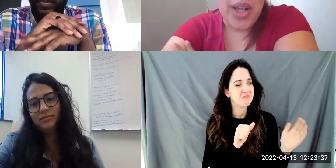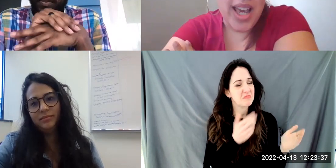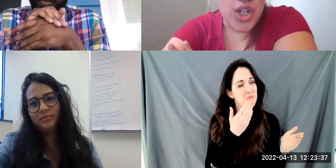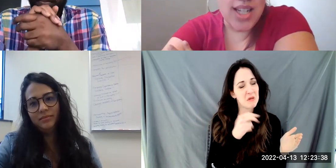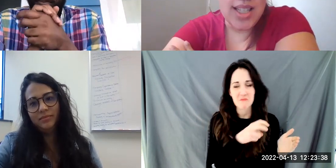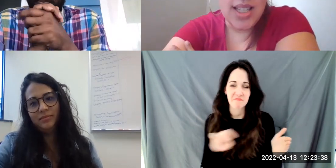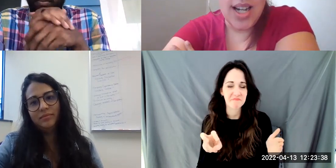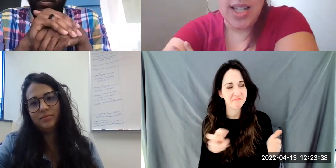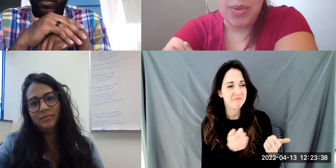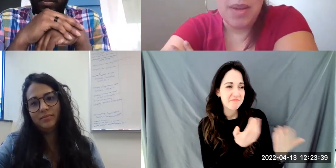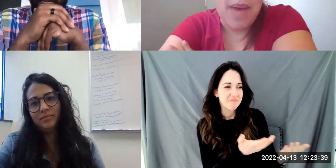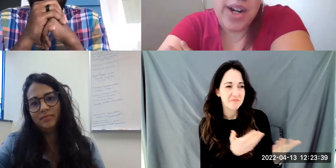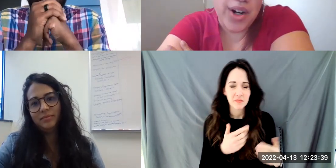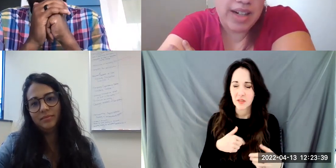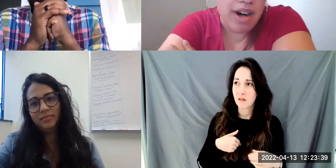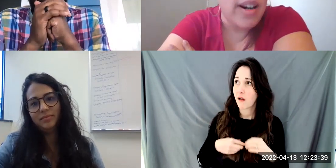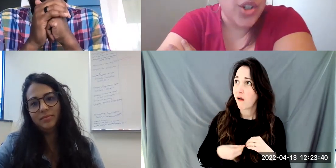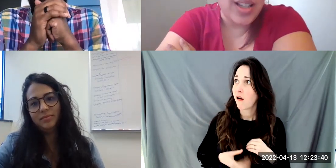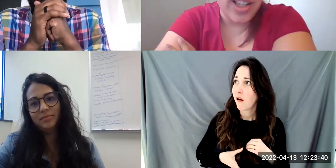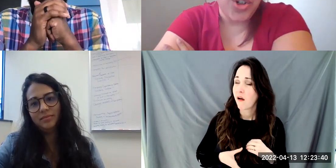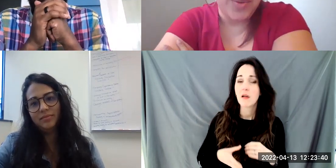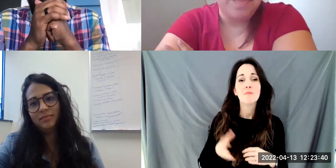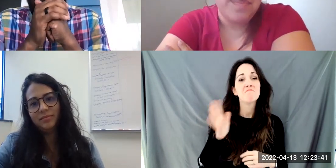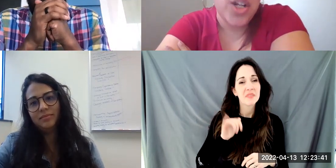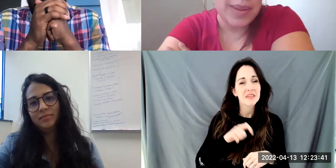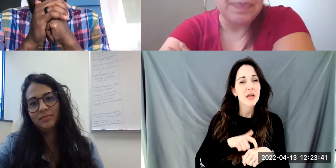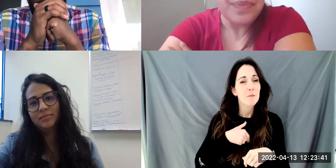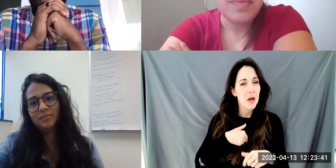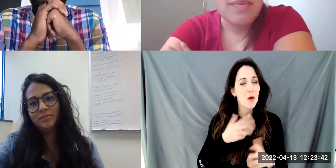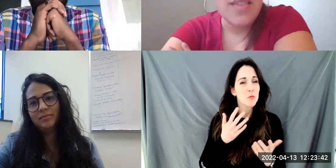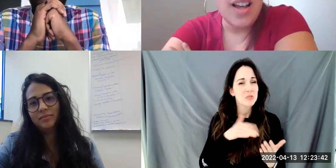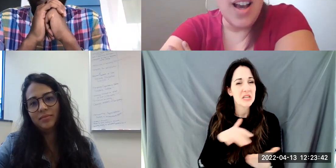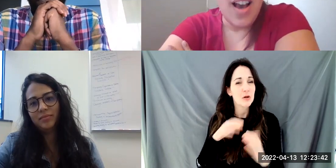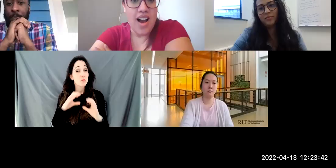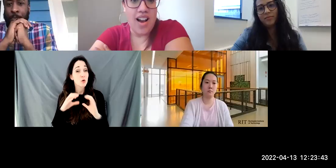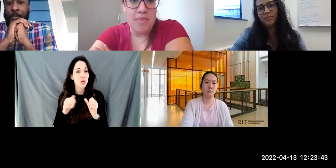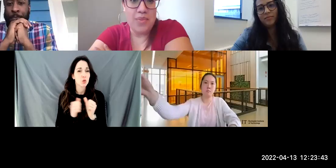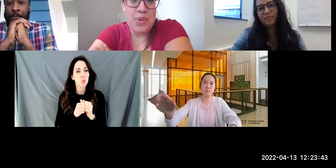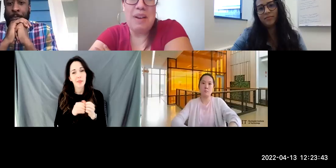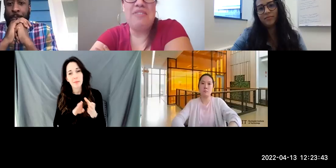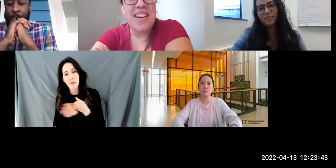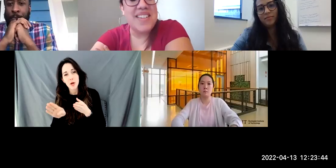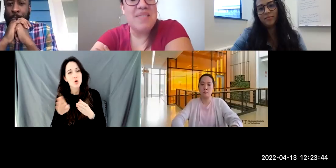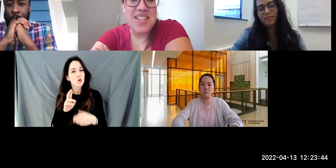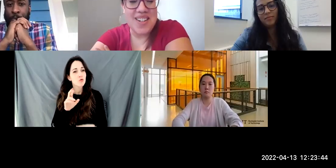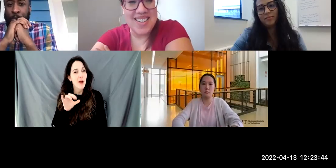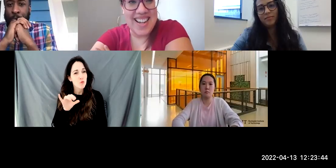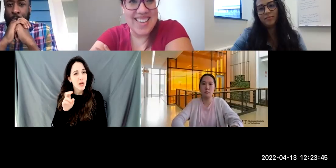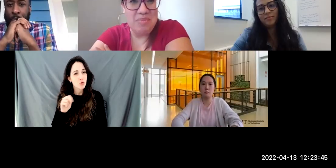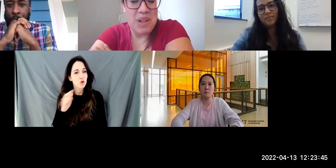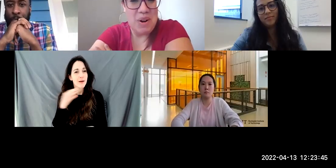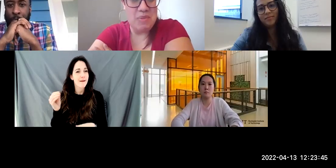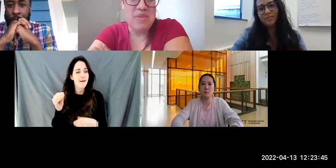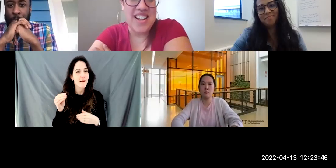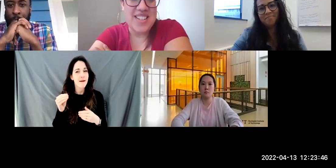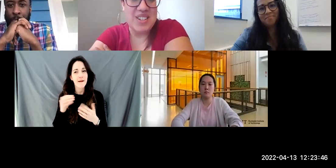studying communication studies with a minor in recreation and leisure management. So it was my final semester. To